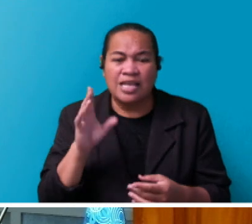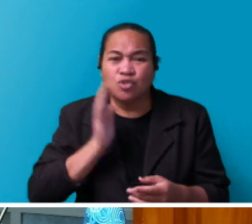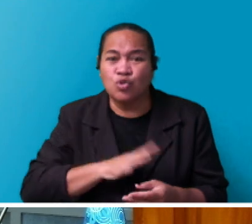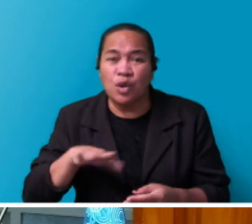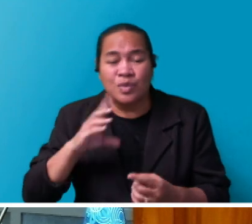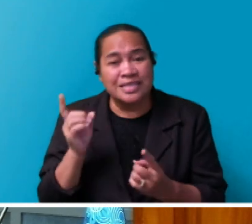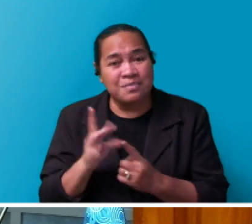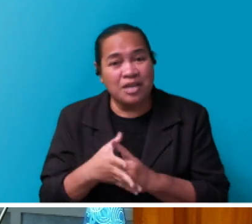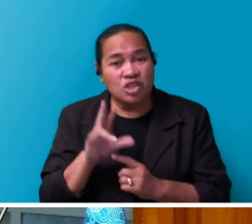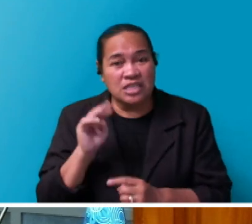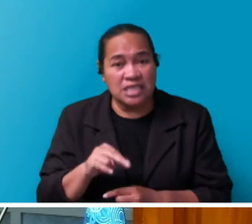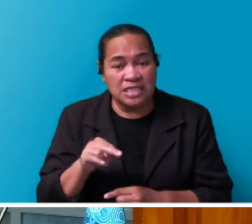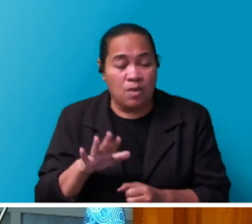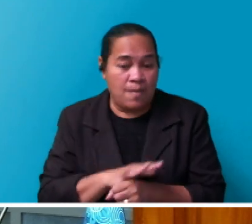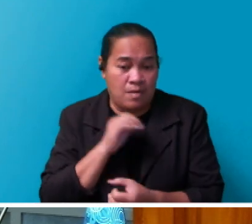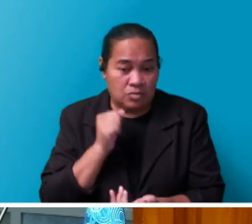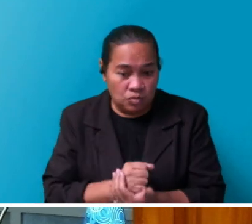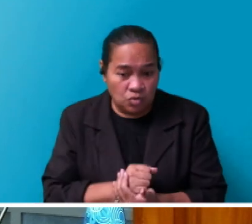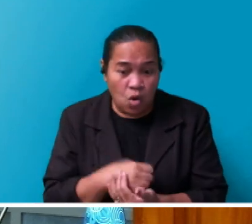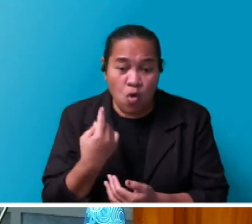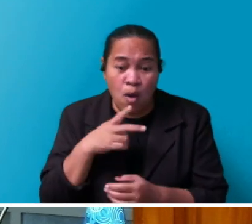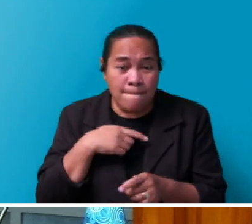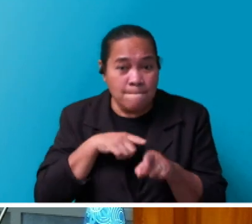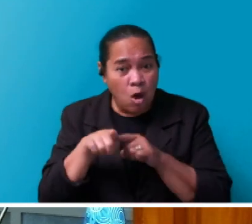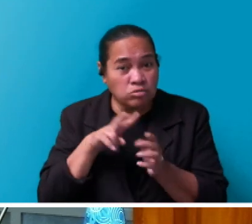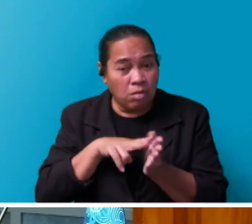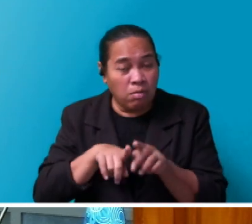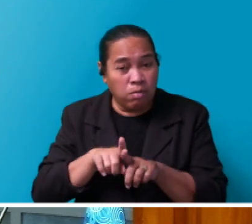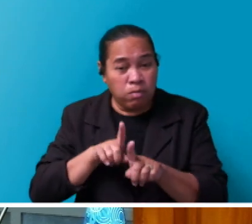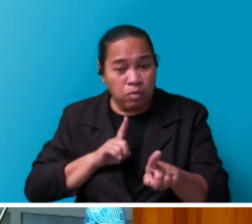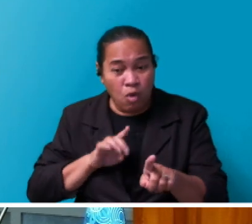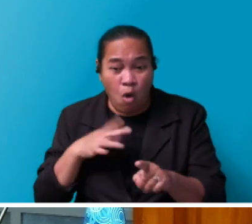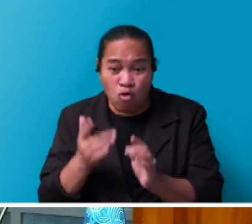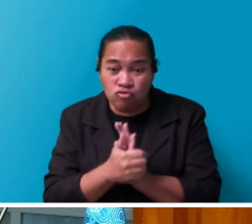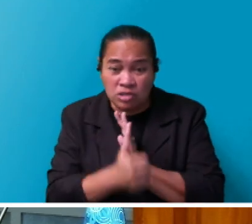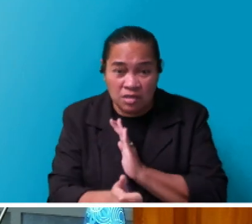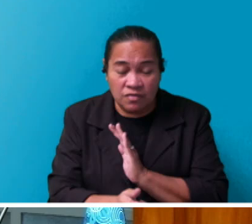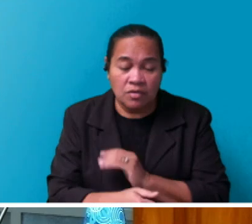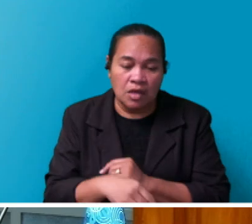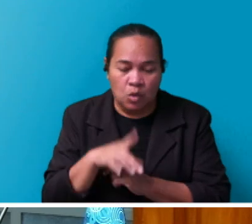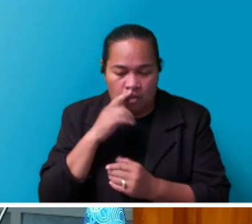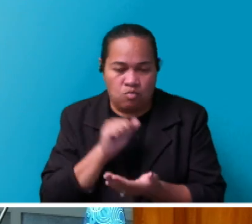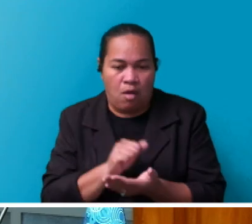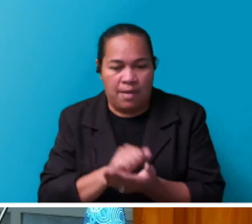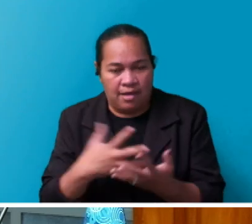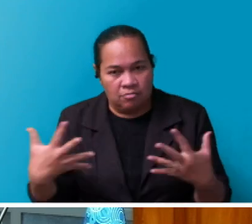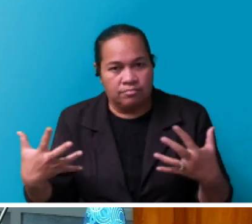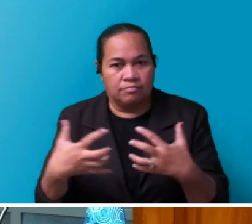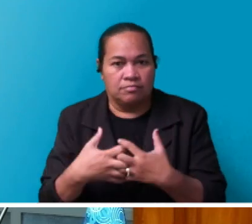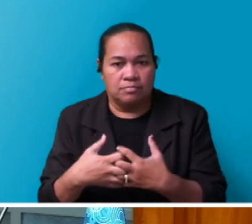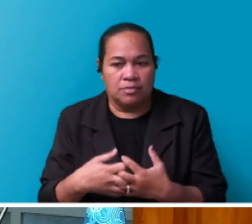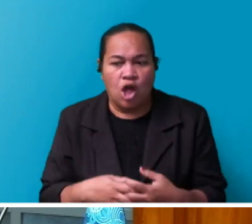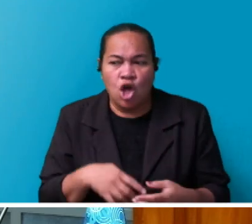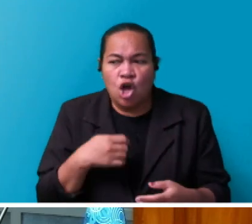needs, ensuring those most vulnerable and gifted are appropriately catered for. The early